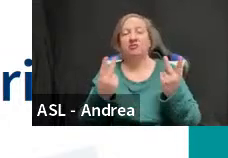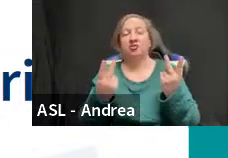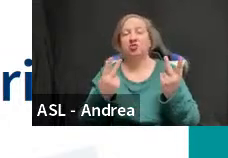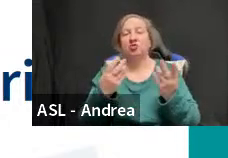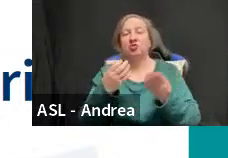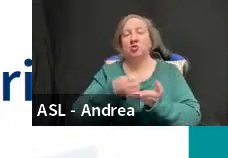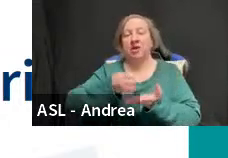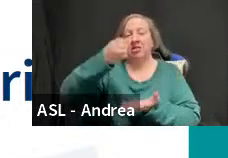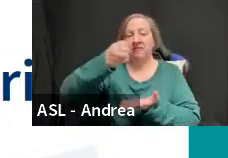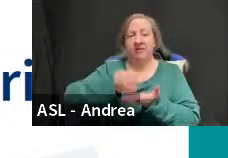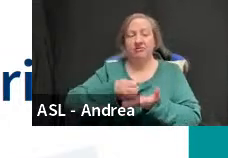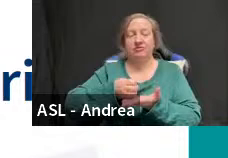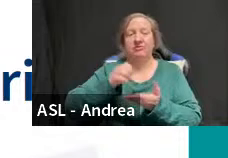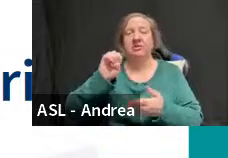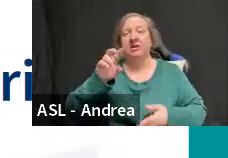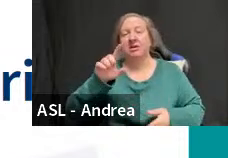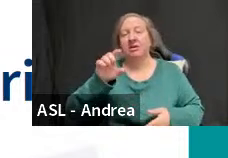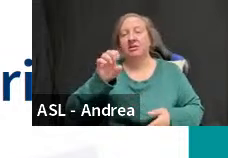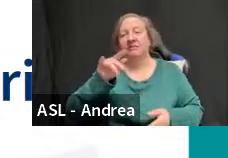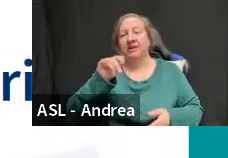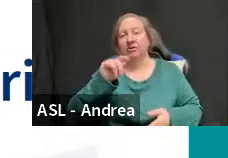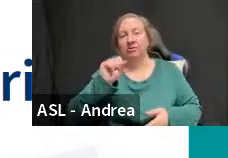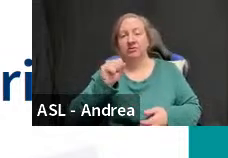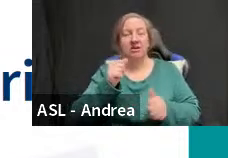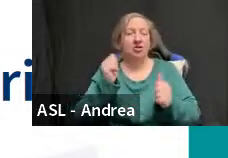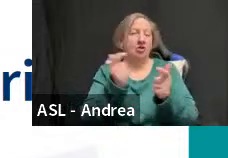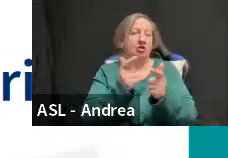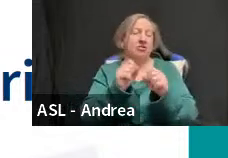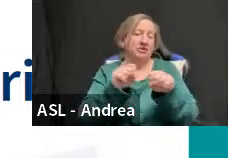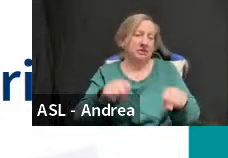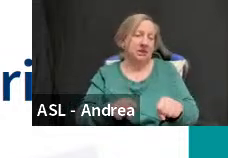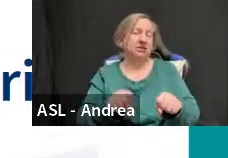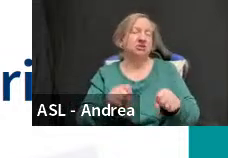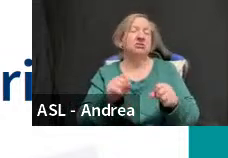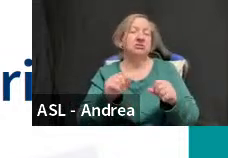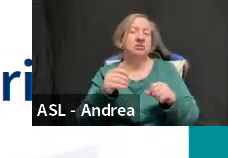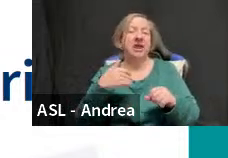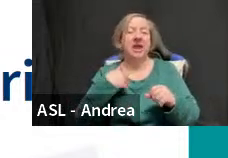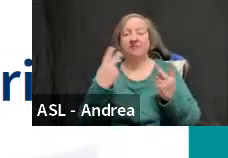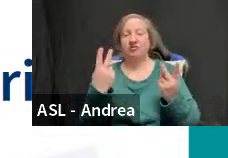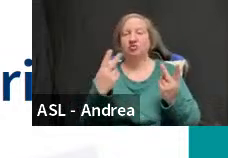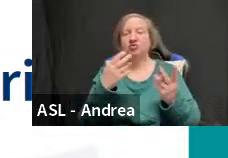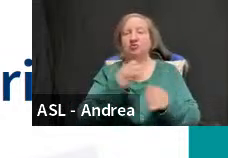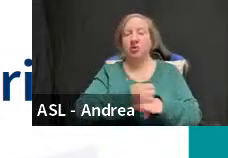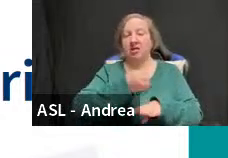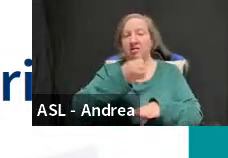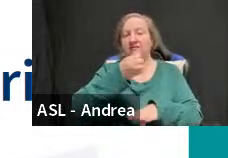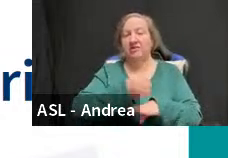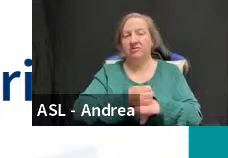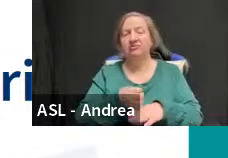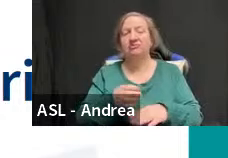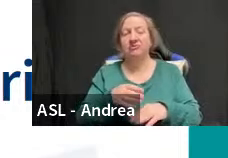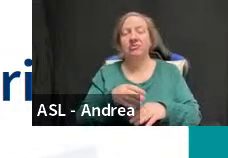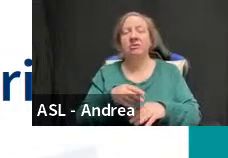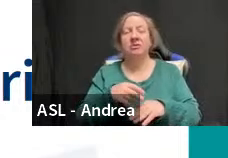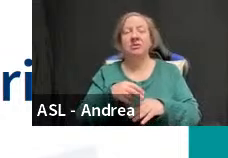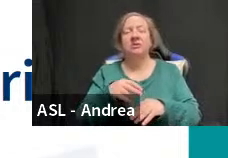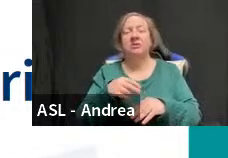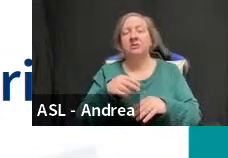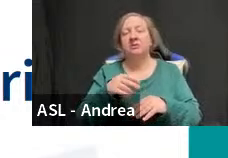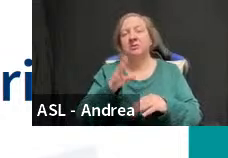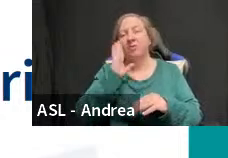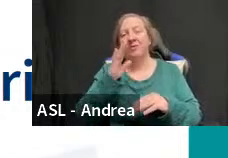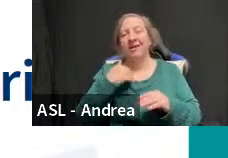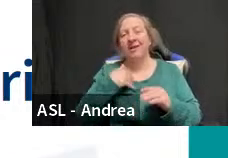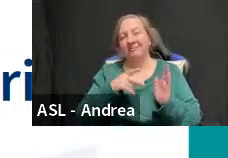elevators at all the station locations, and configurations have 2 elevators. So there's redundancy